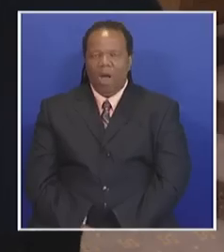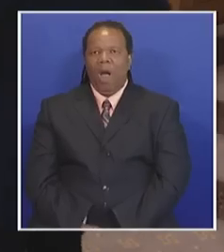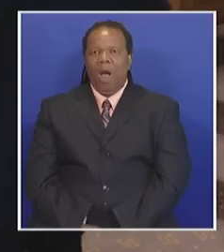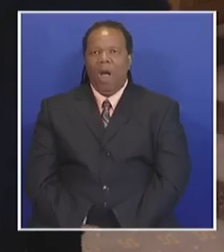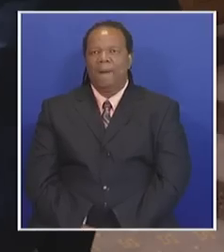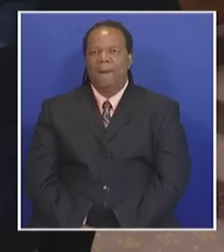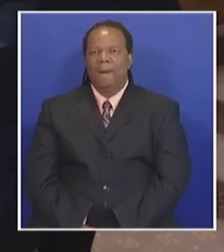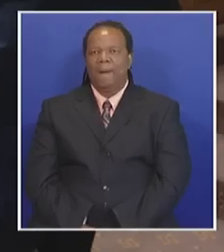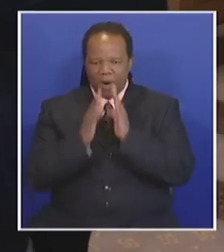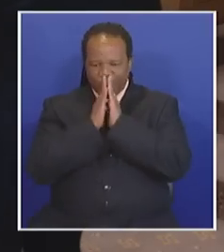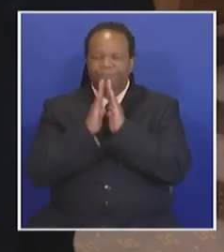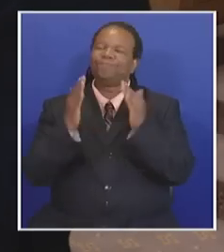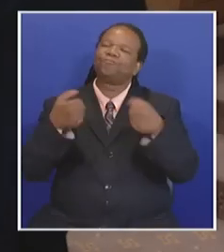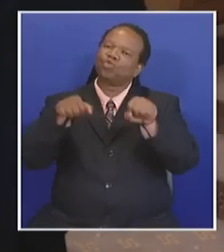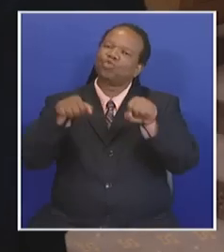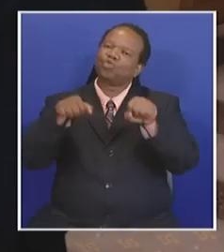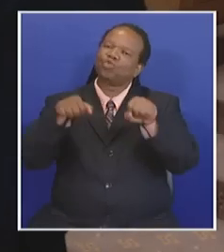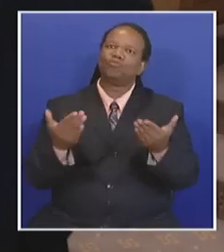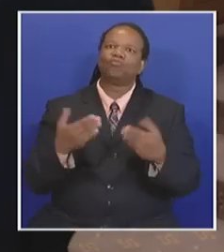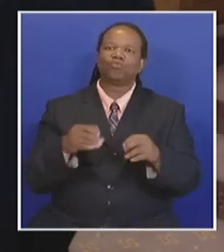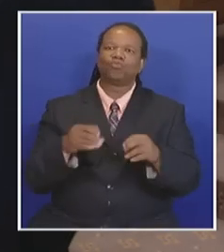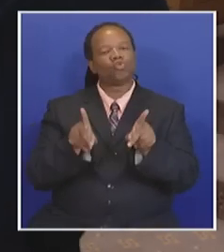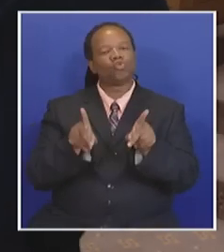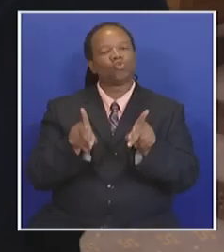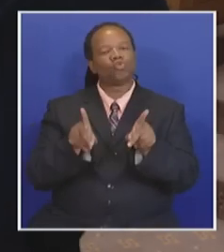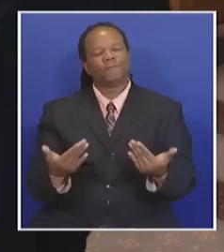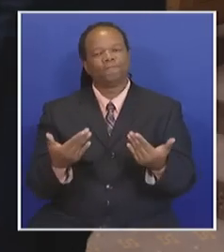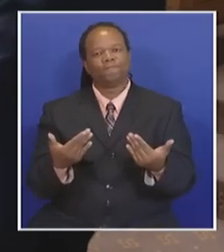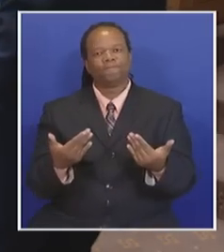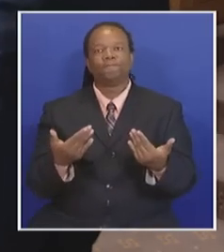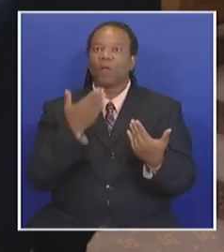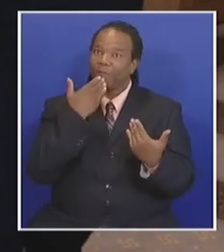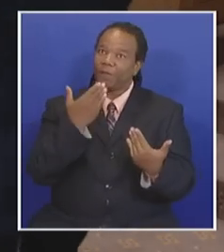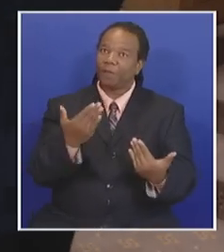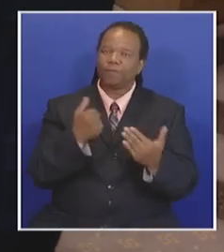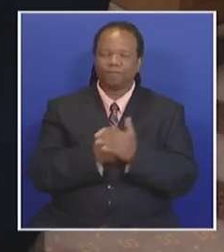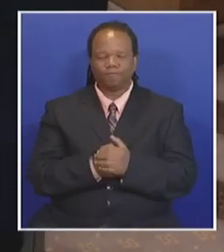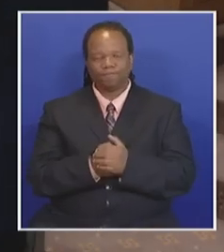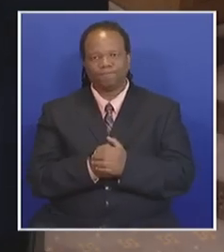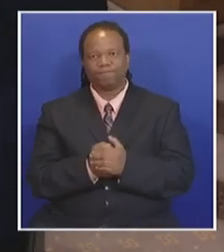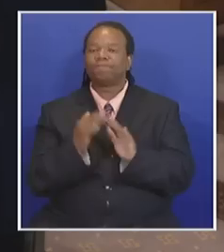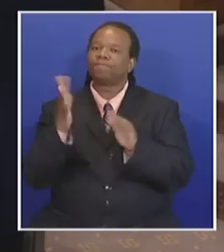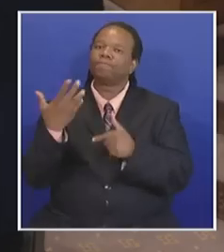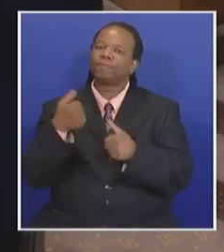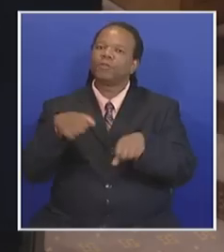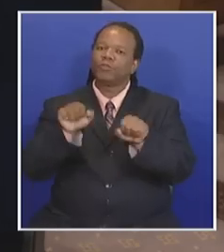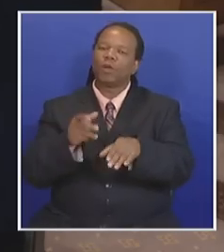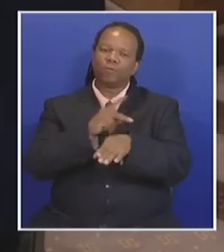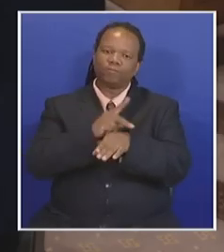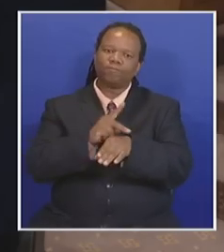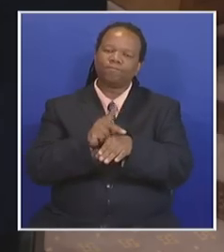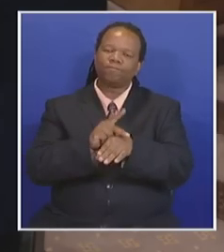Honorable Chairperson, I thank you for this opportunity. And yes, indeed, I plan, Honorable Chairperson, to stick to the